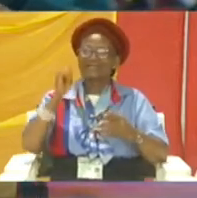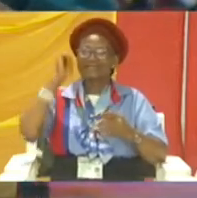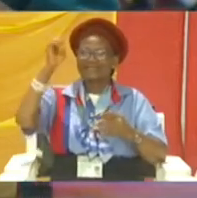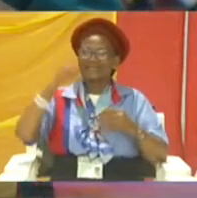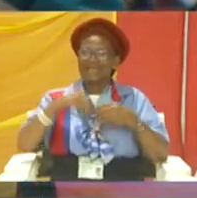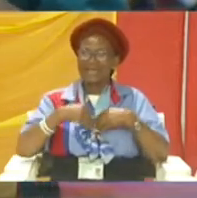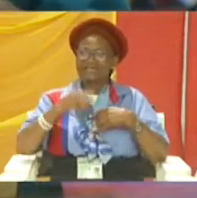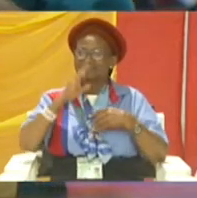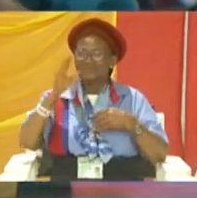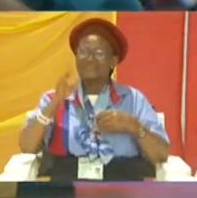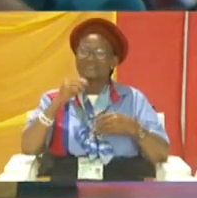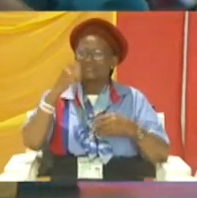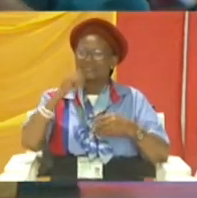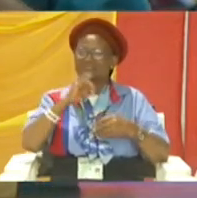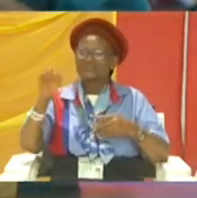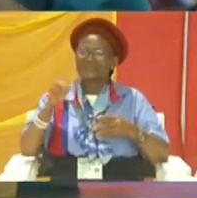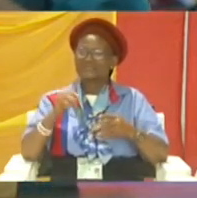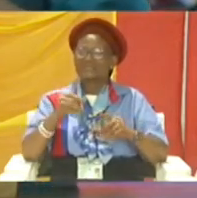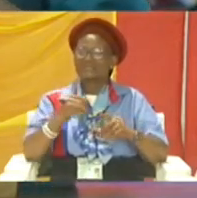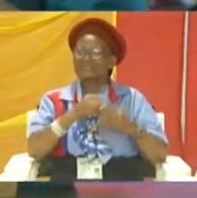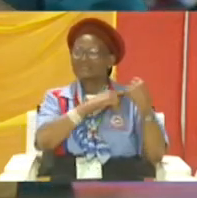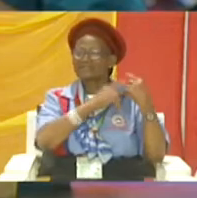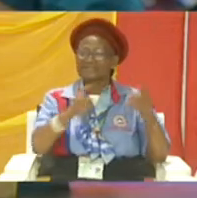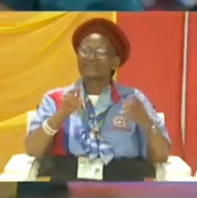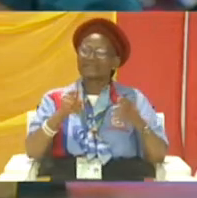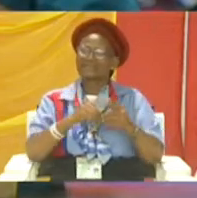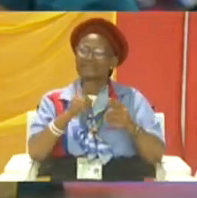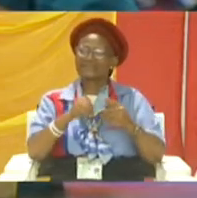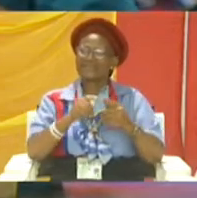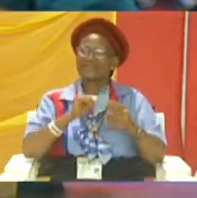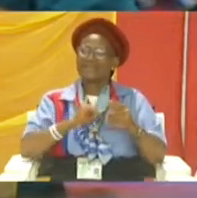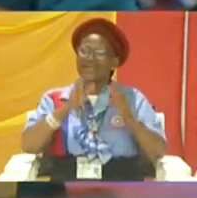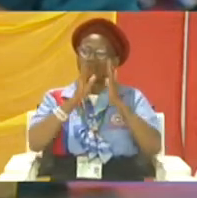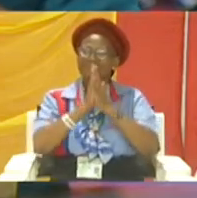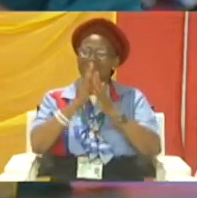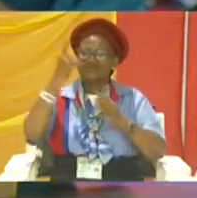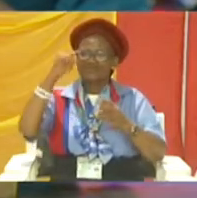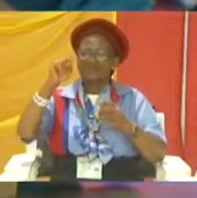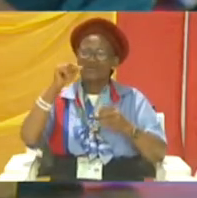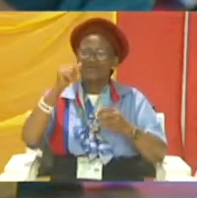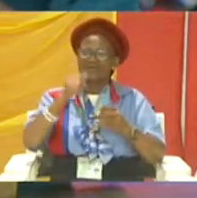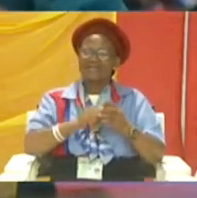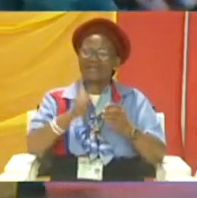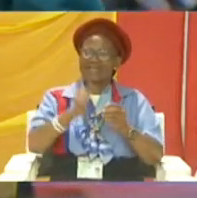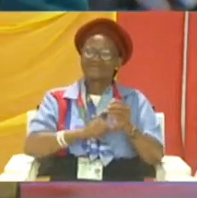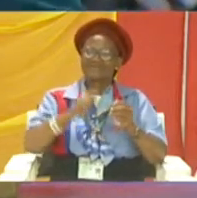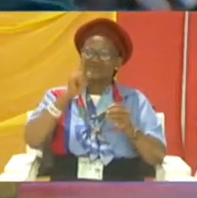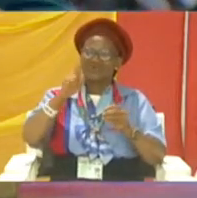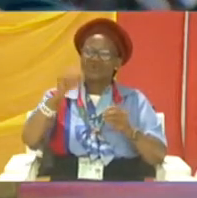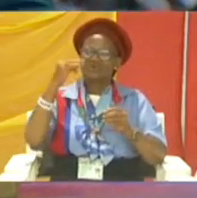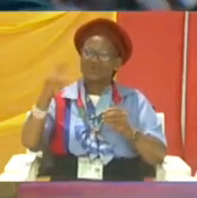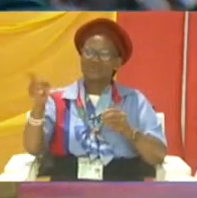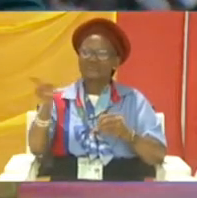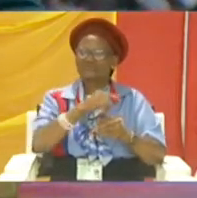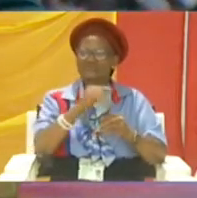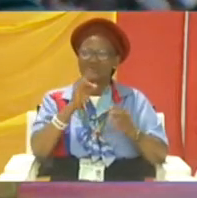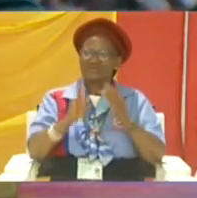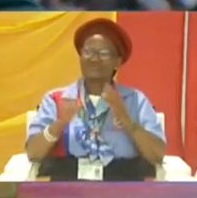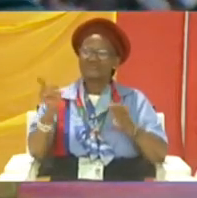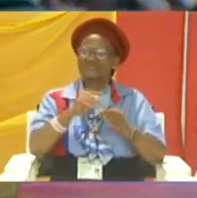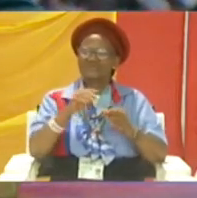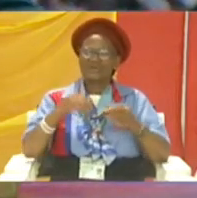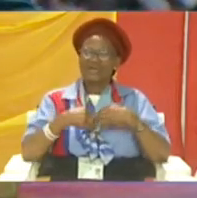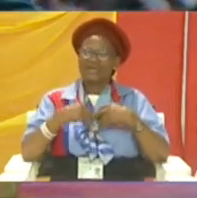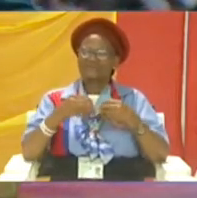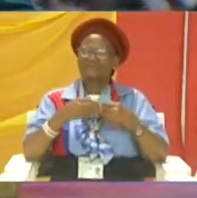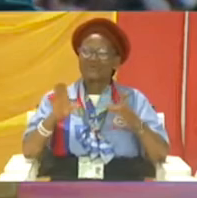ti soro lati gba yen o. I pray for every one of you. Mo wa gbadura fun gbogbo yin. If you have lost contact